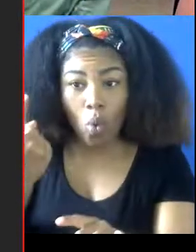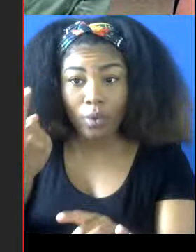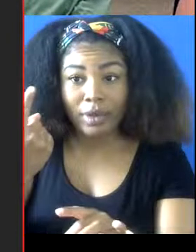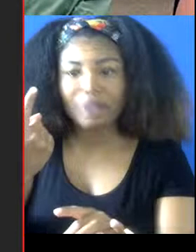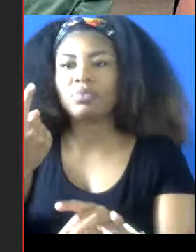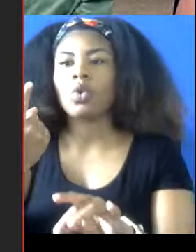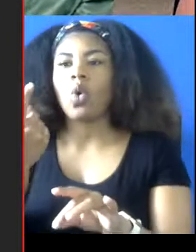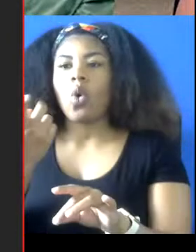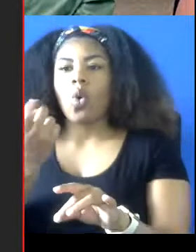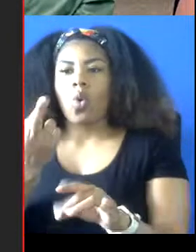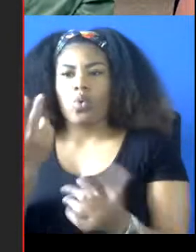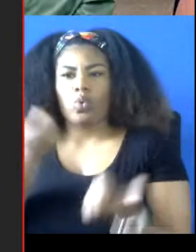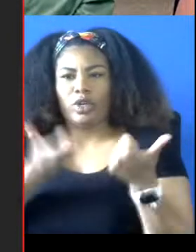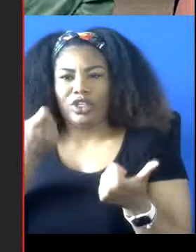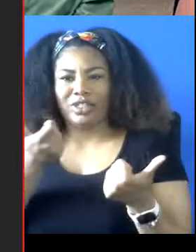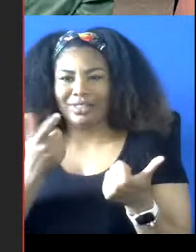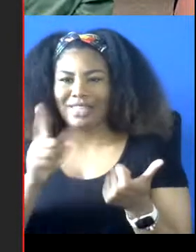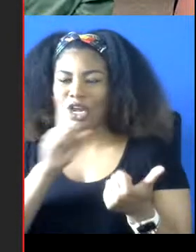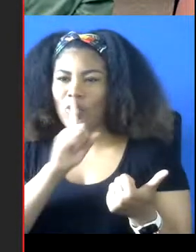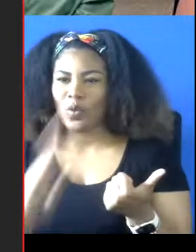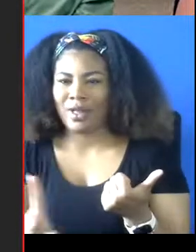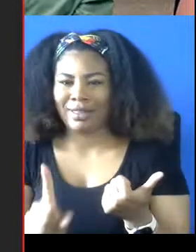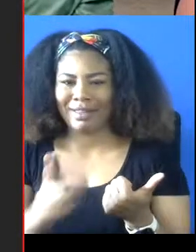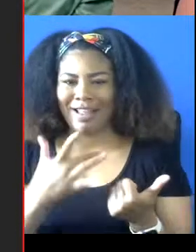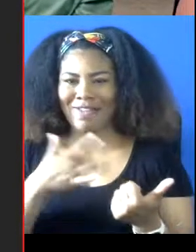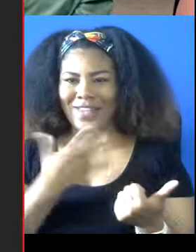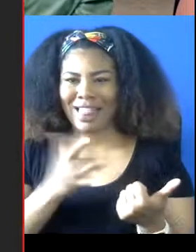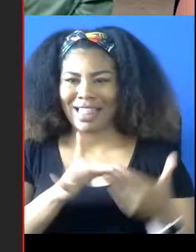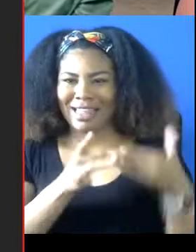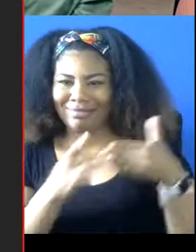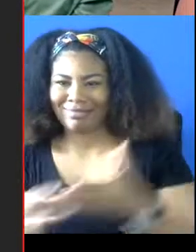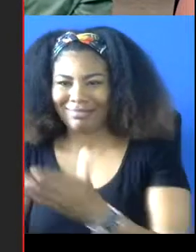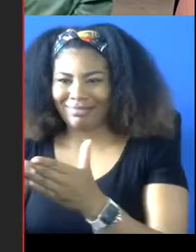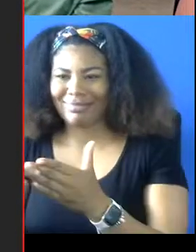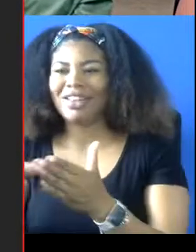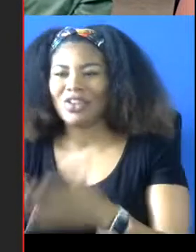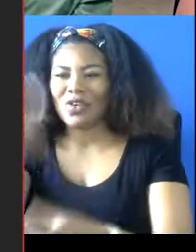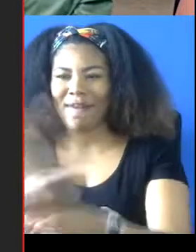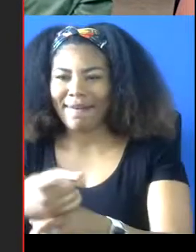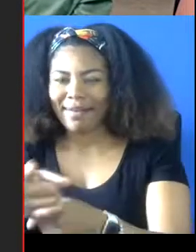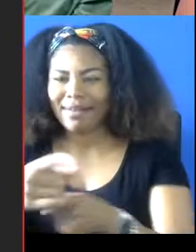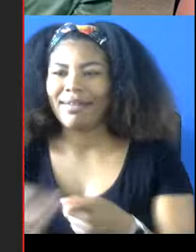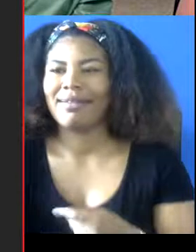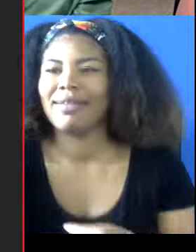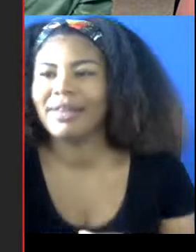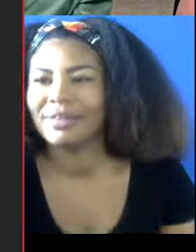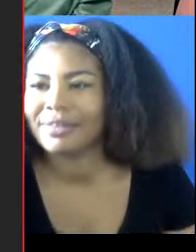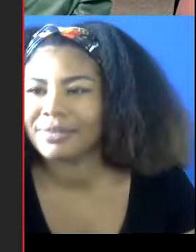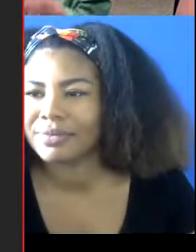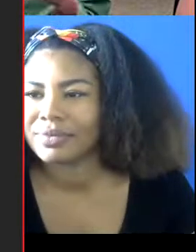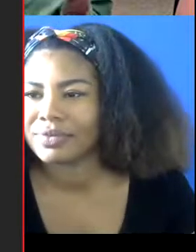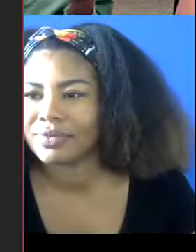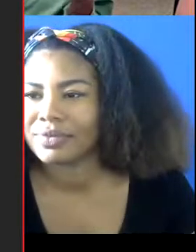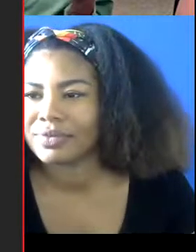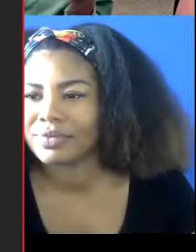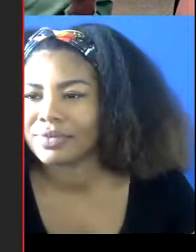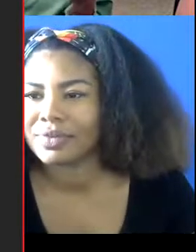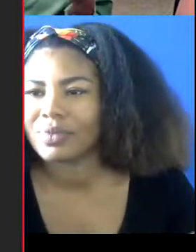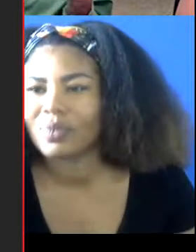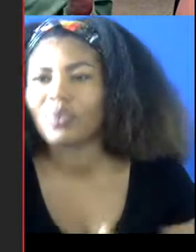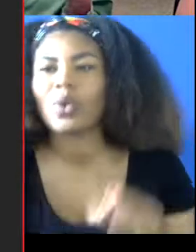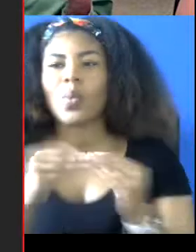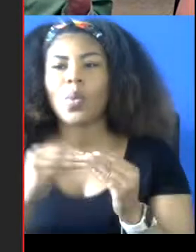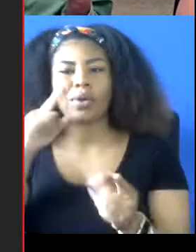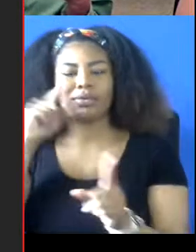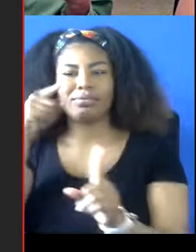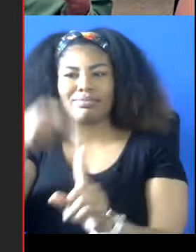that that was not a plant, but that's exactly right. So so when we look at student perspectives